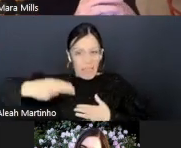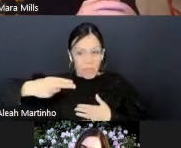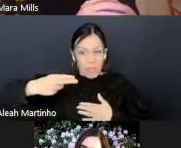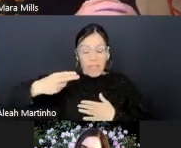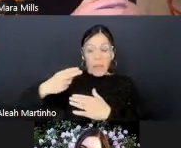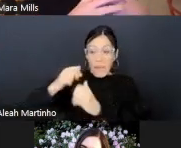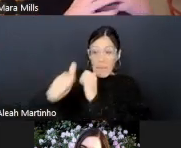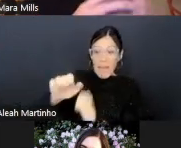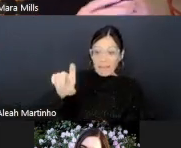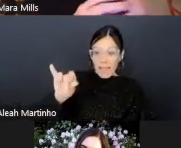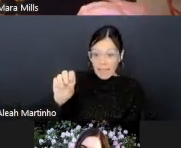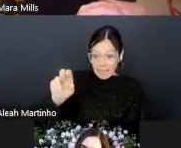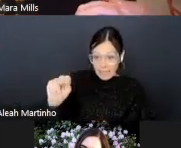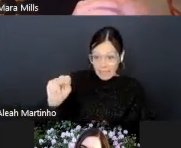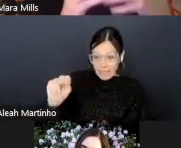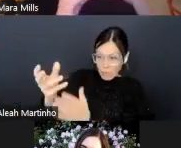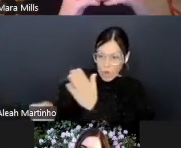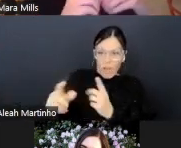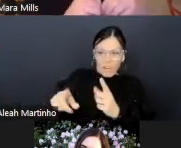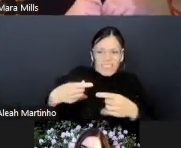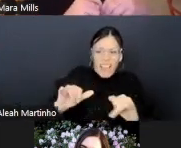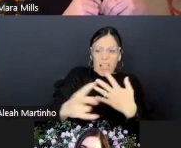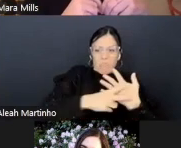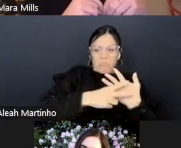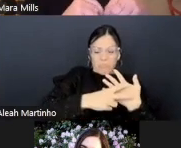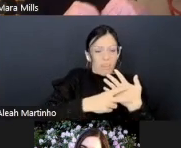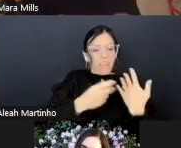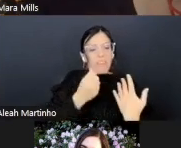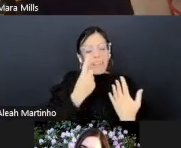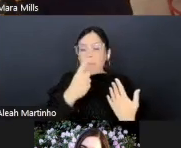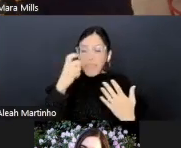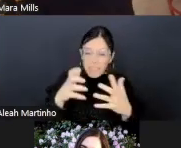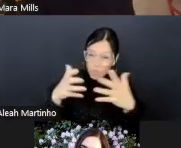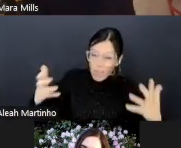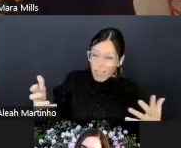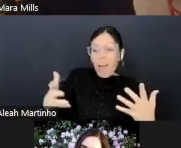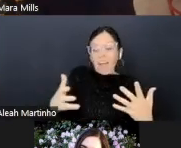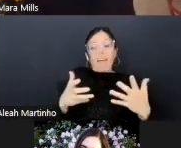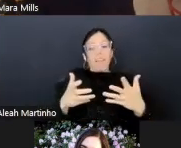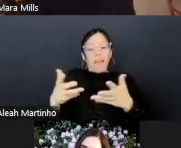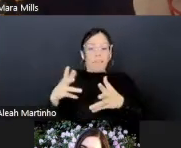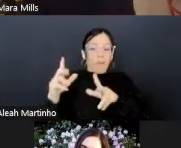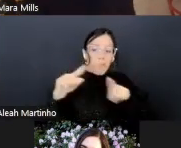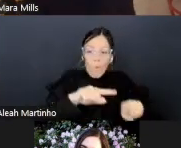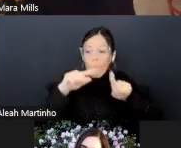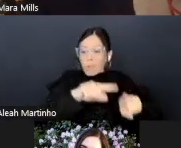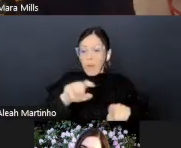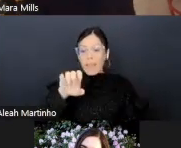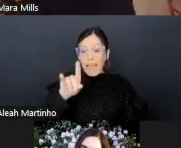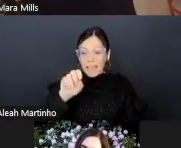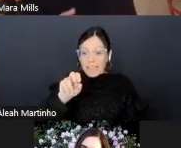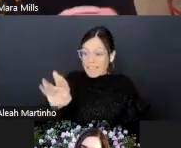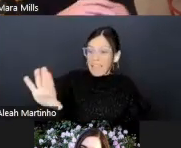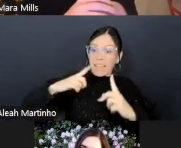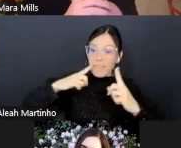himself partly as a consequence of the massive unsolicited correspondence edison's fame encouraged